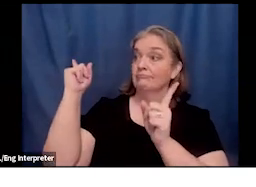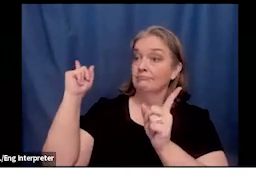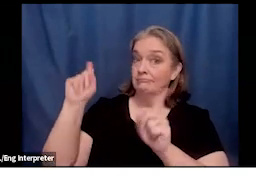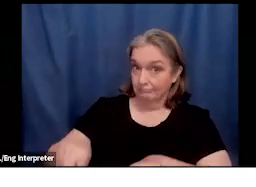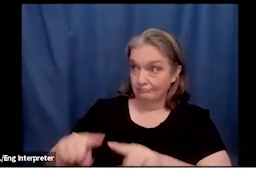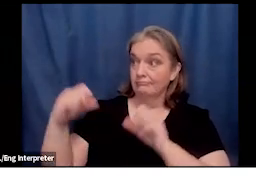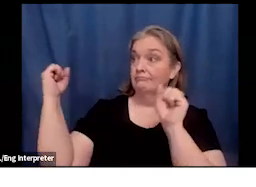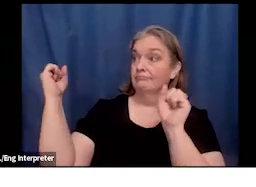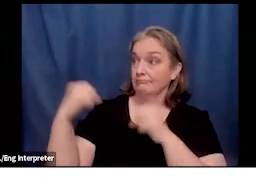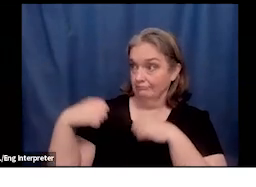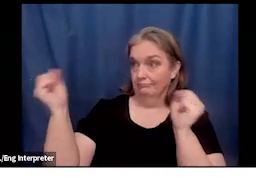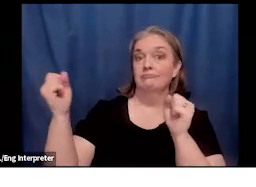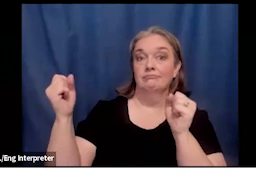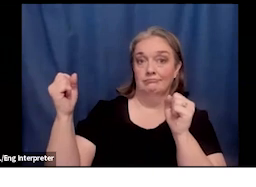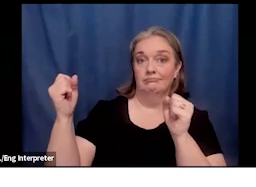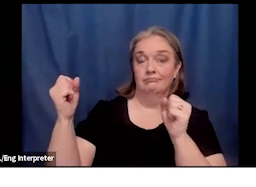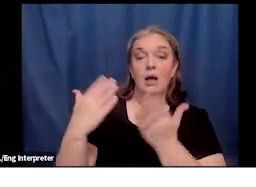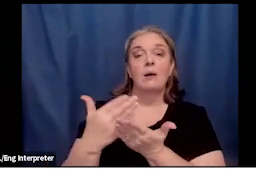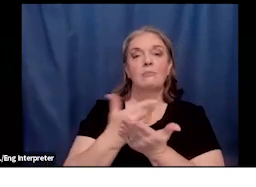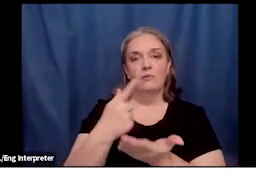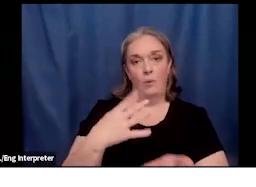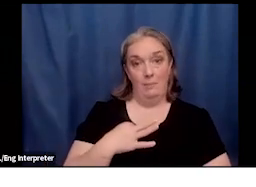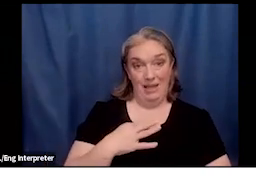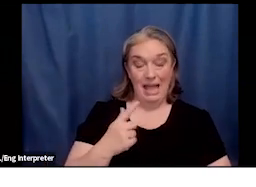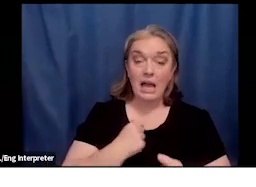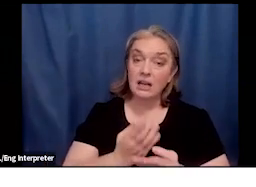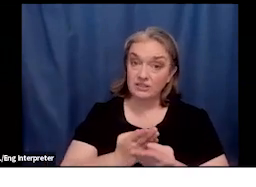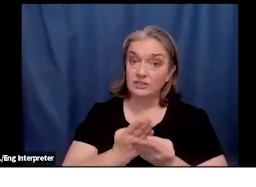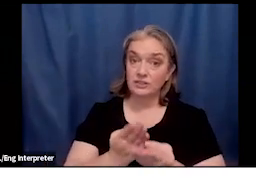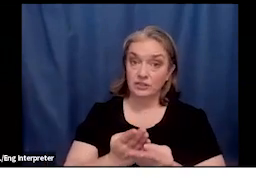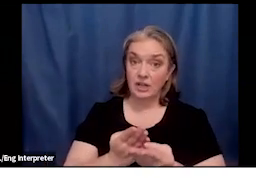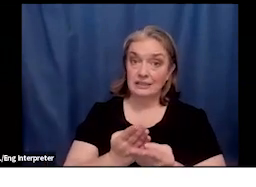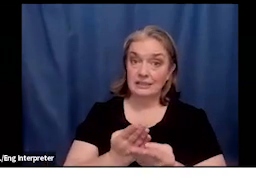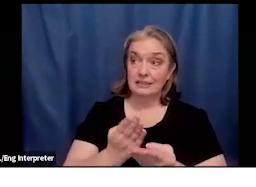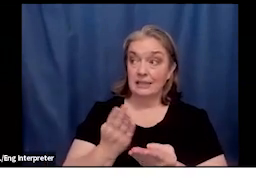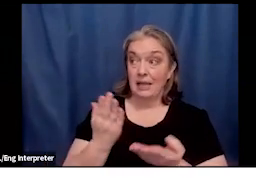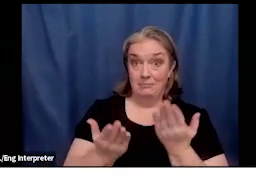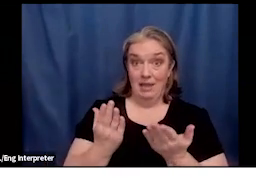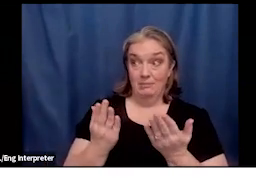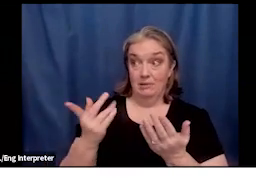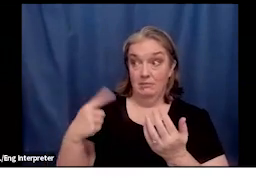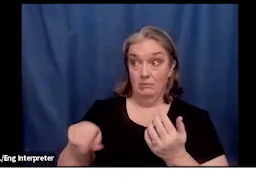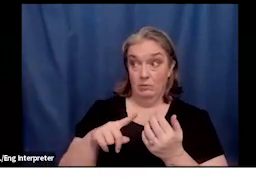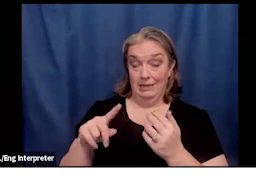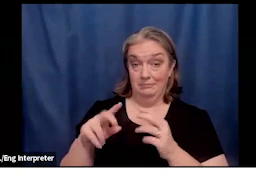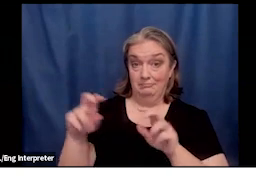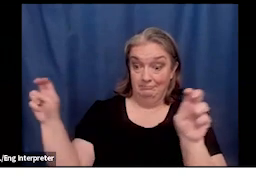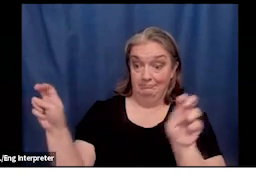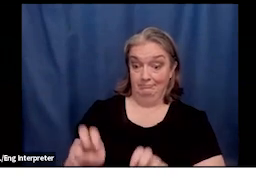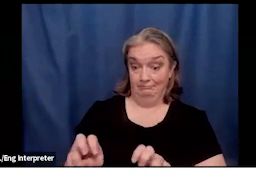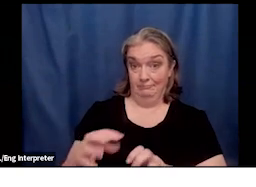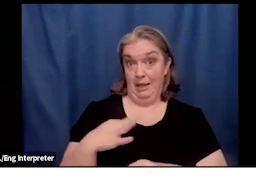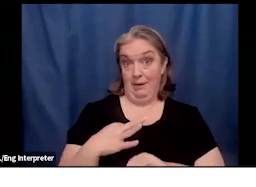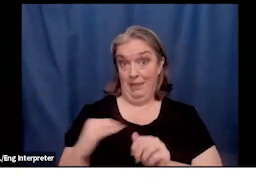apply. I would even encourage you to get together with those collaborators and apply together, like be in the same room or